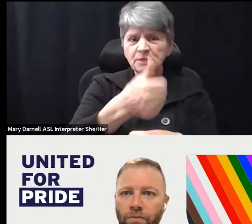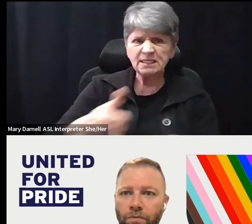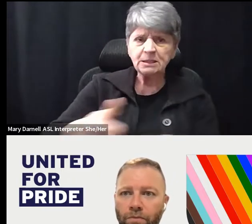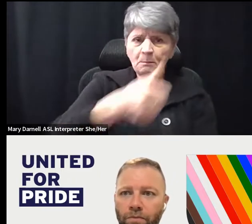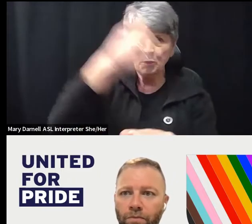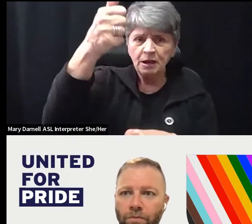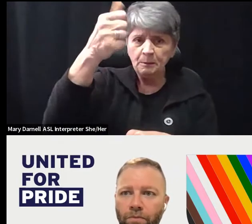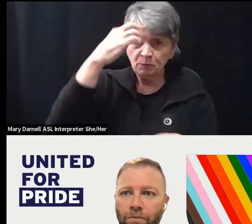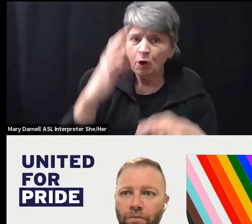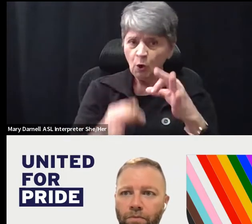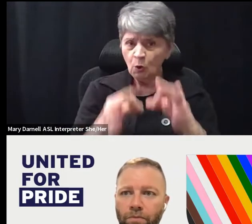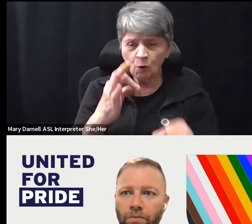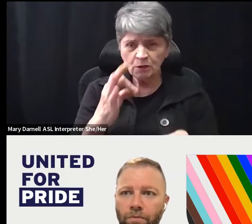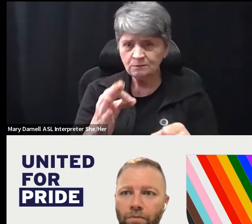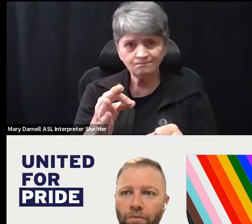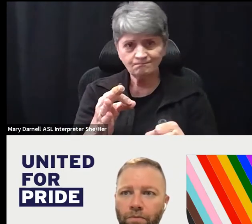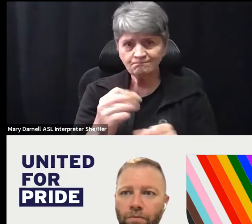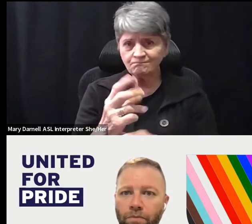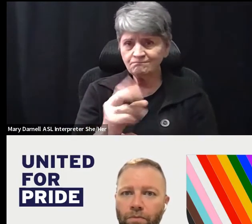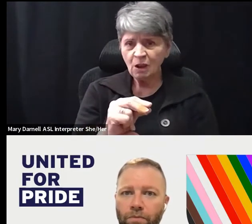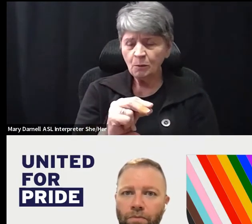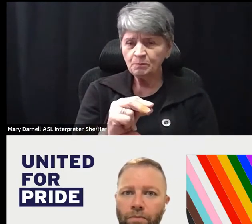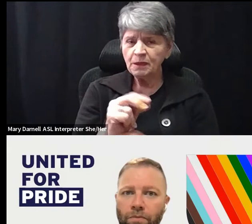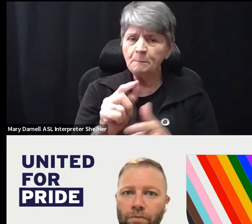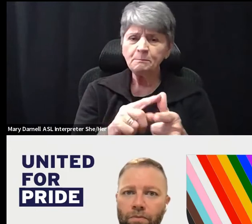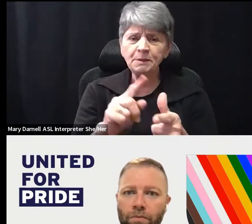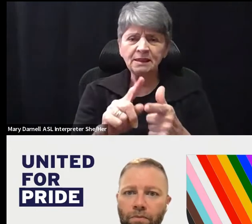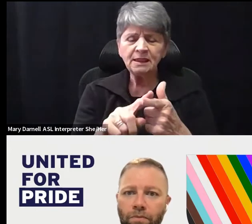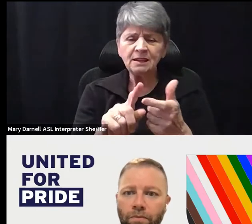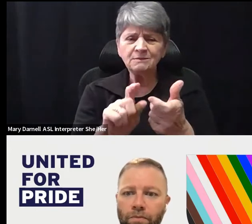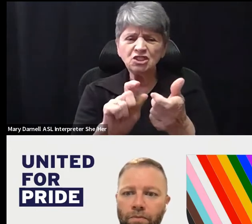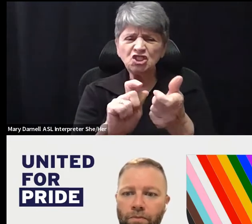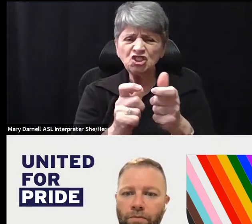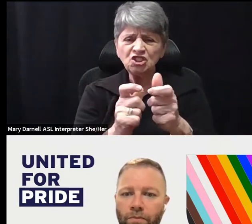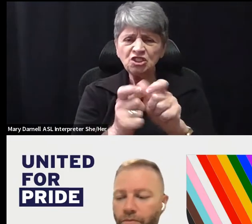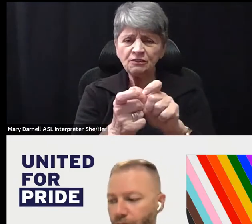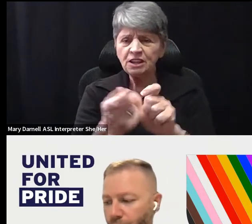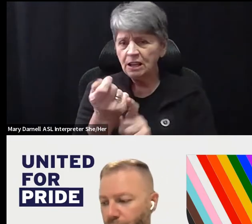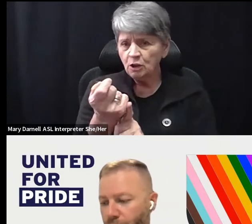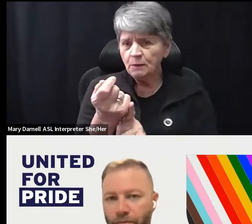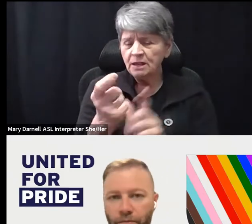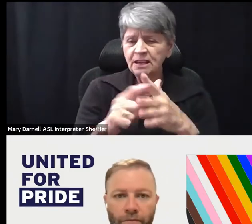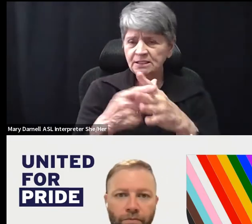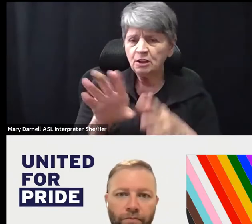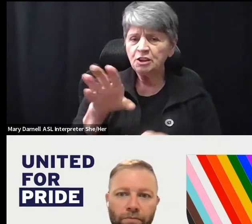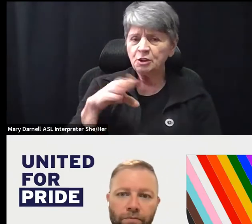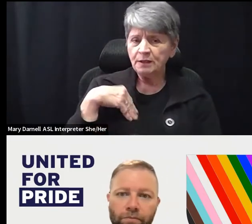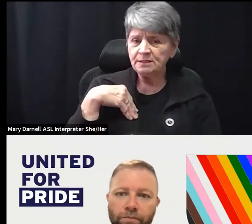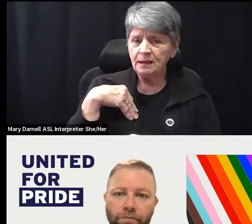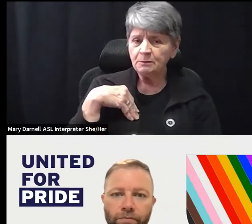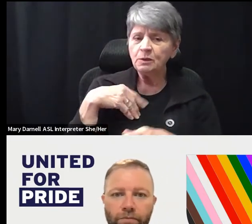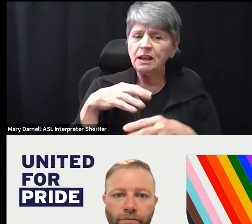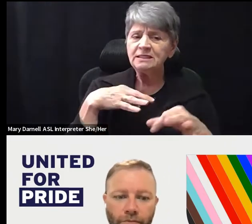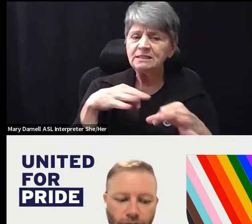was true in the 20th century. Around the turn of the century, the court shifted a bit and it began to adopt what I described earlier as